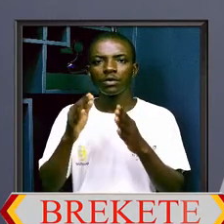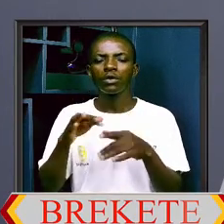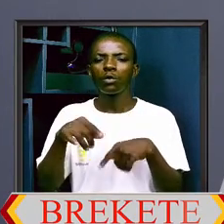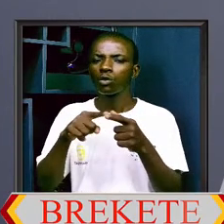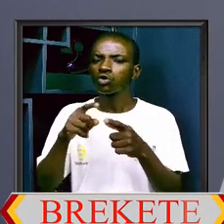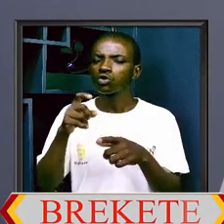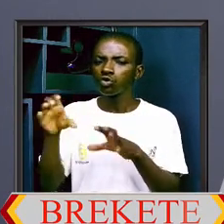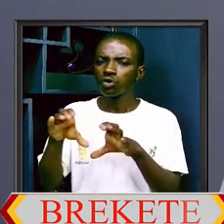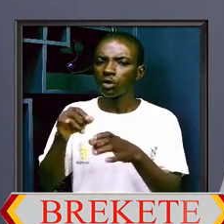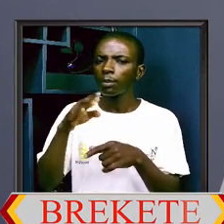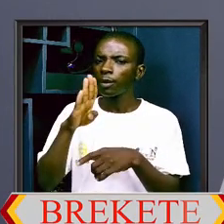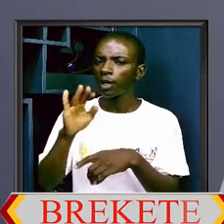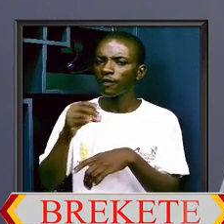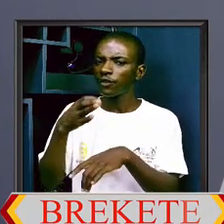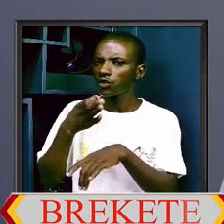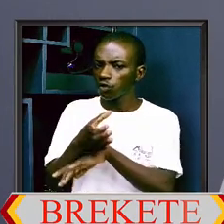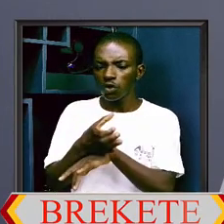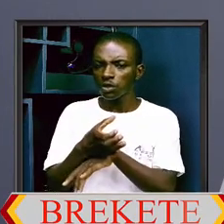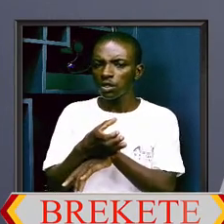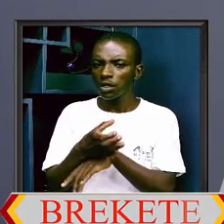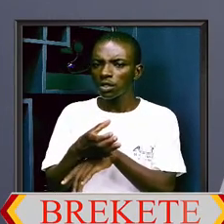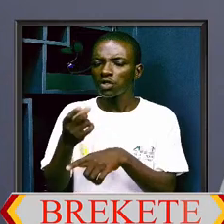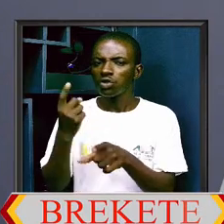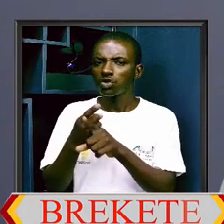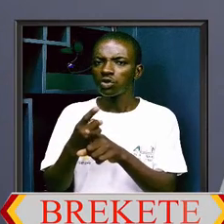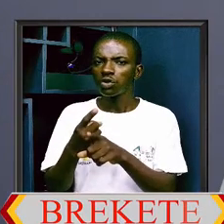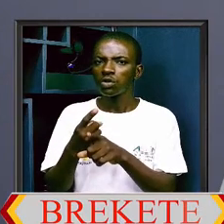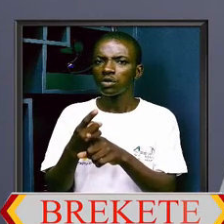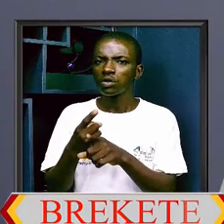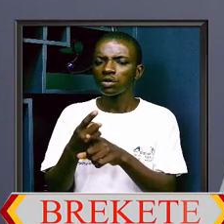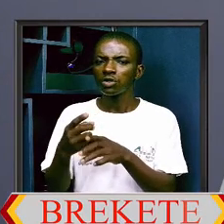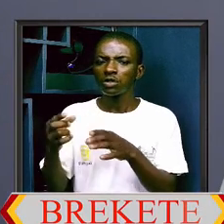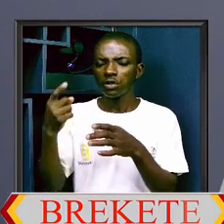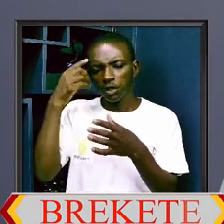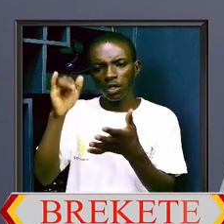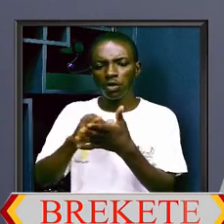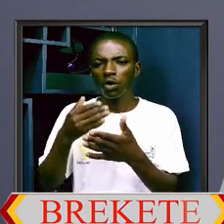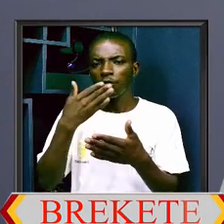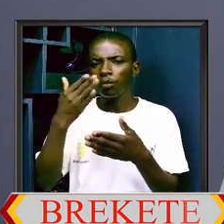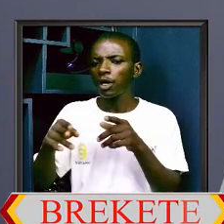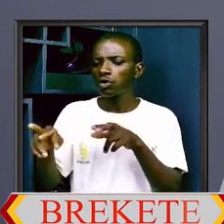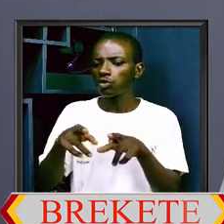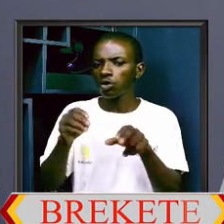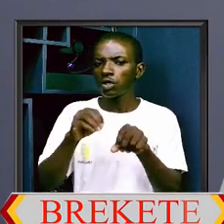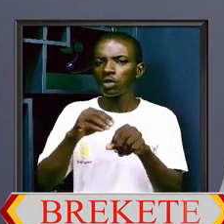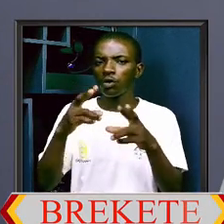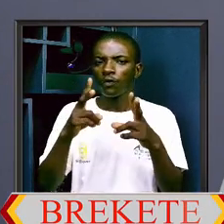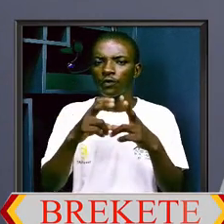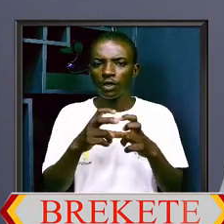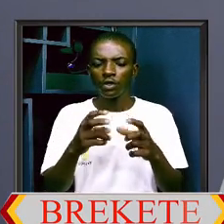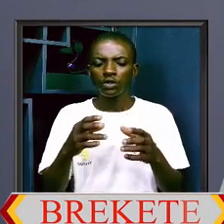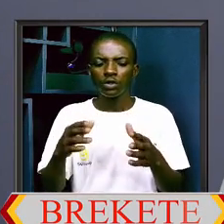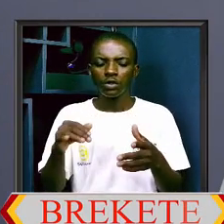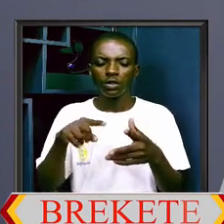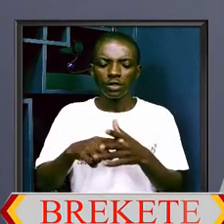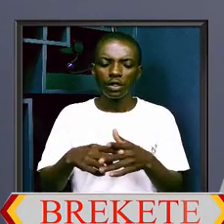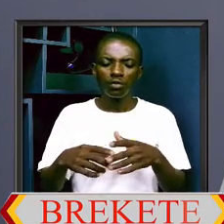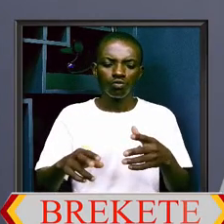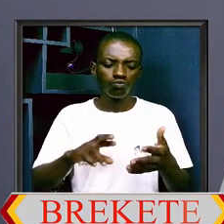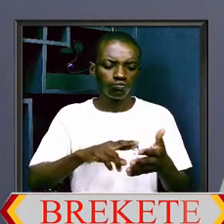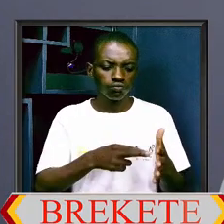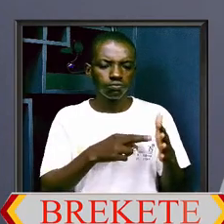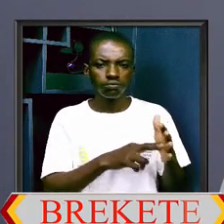force do imagine say get bad Road for area begin the patch the road